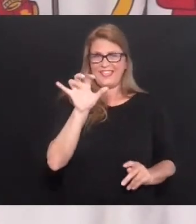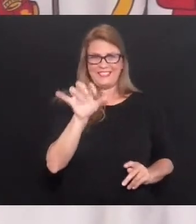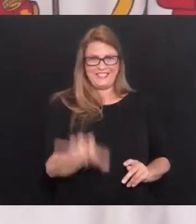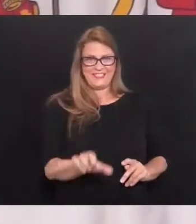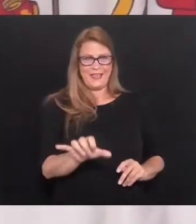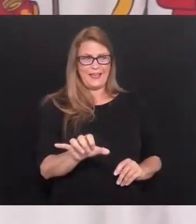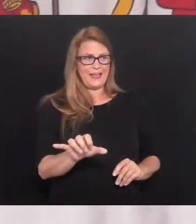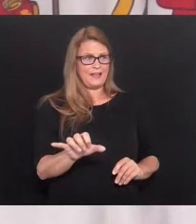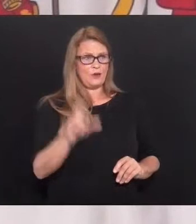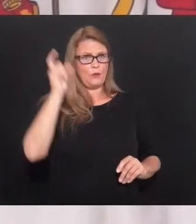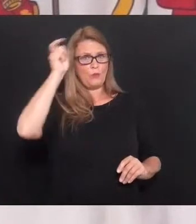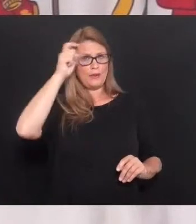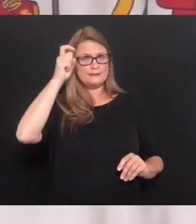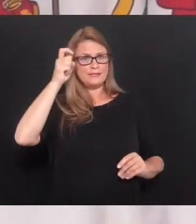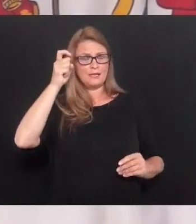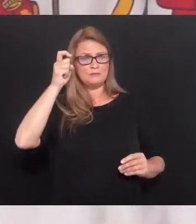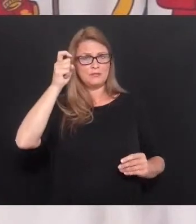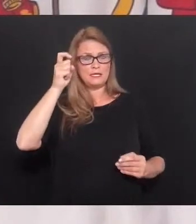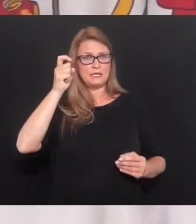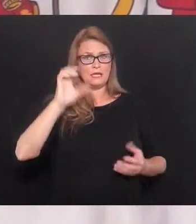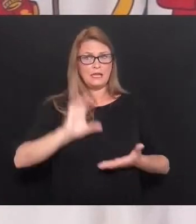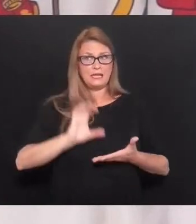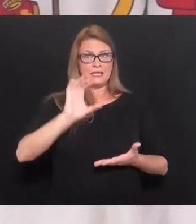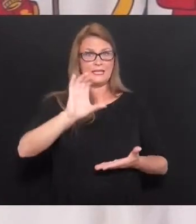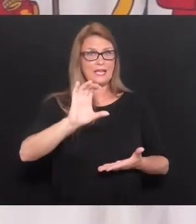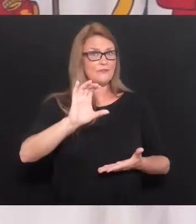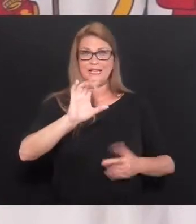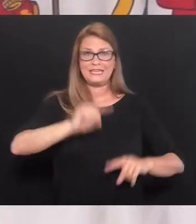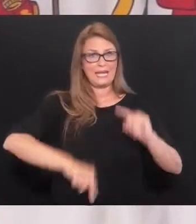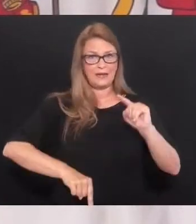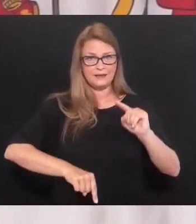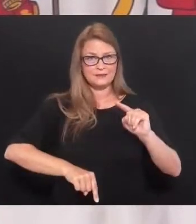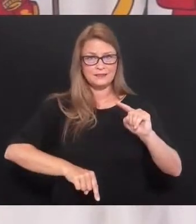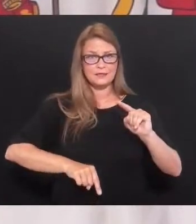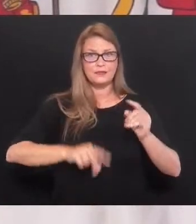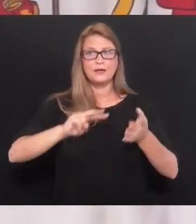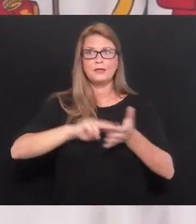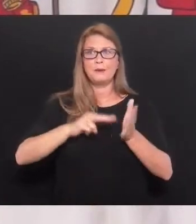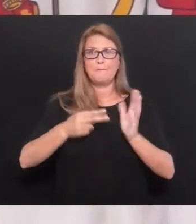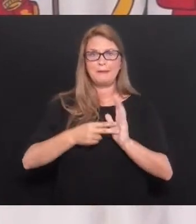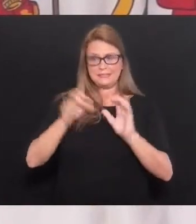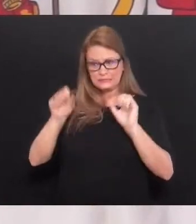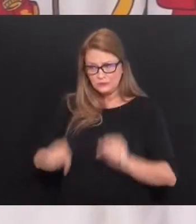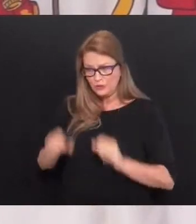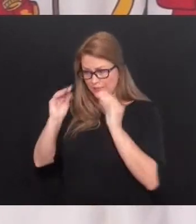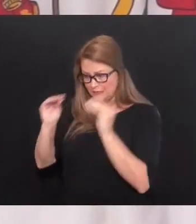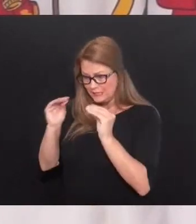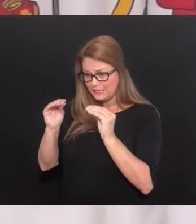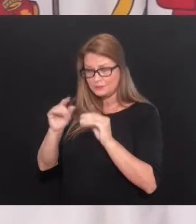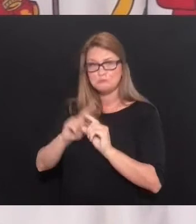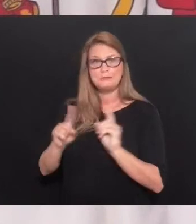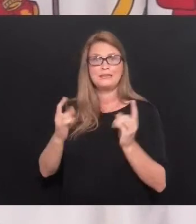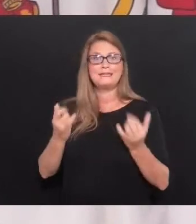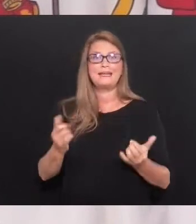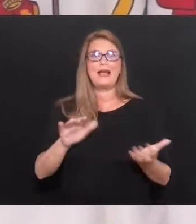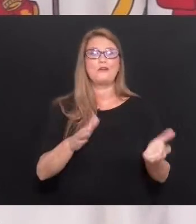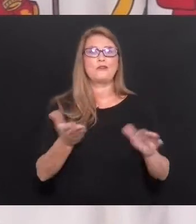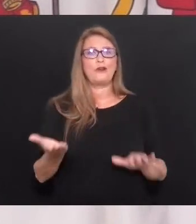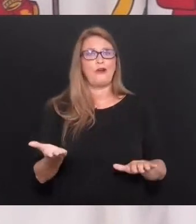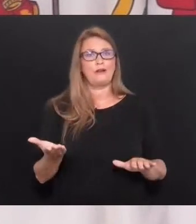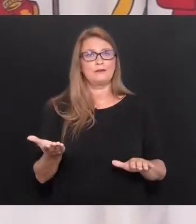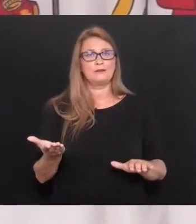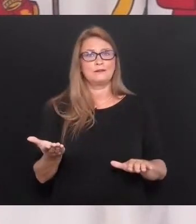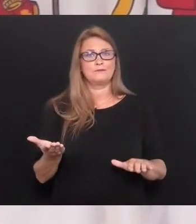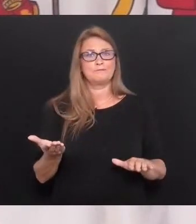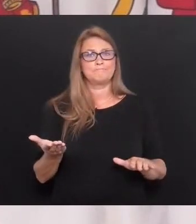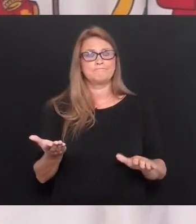that these people and all those that we lost could be teaching our young people that we've lost because of